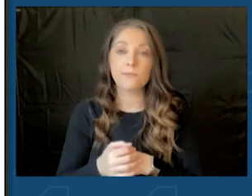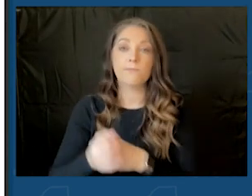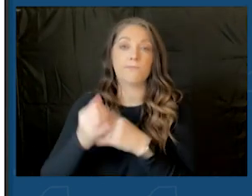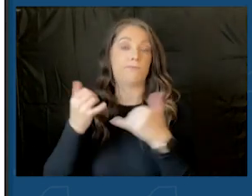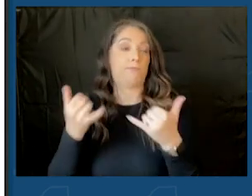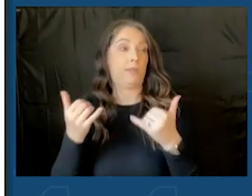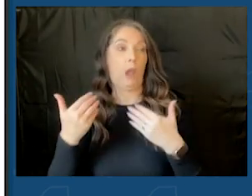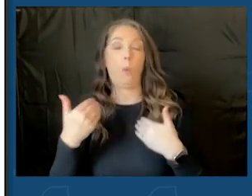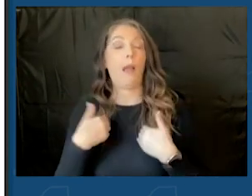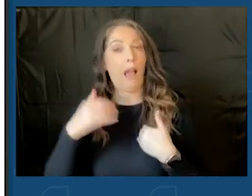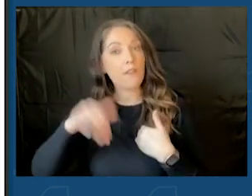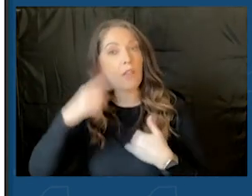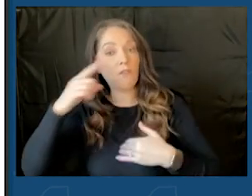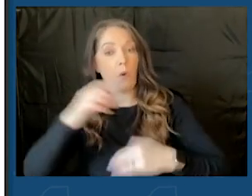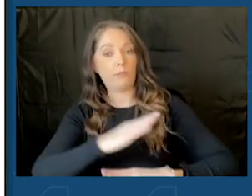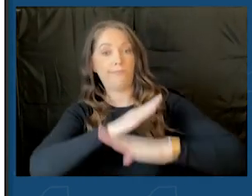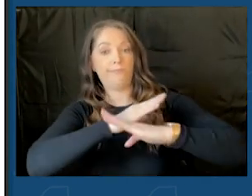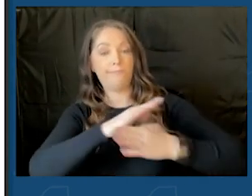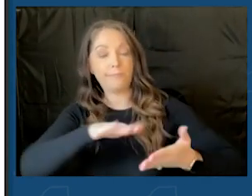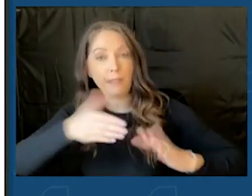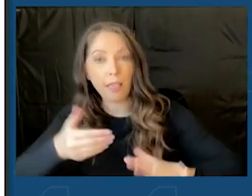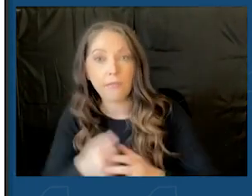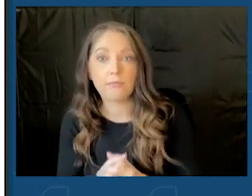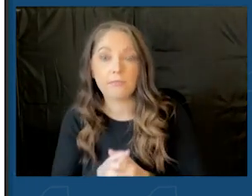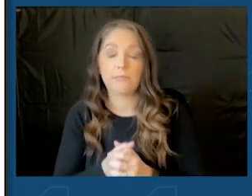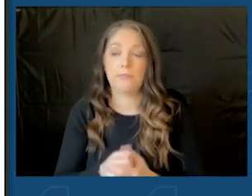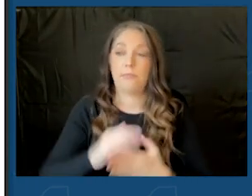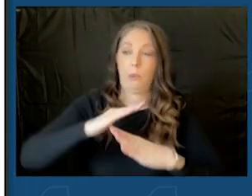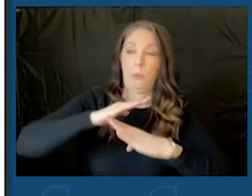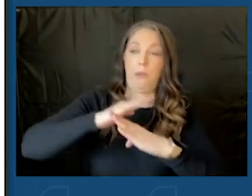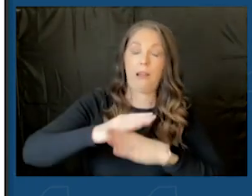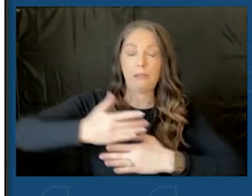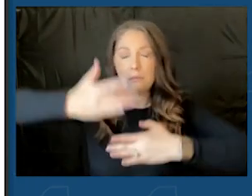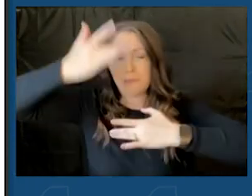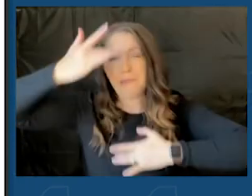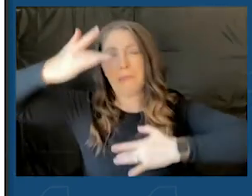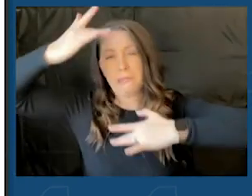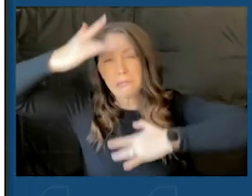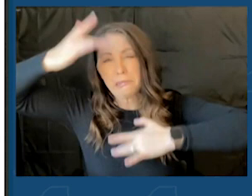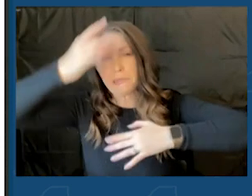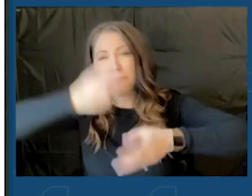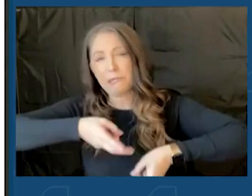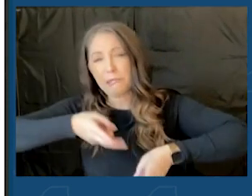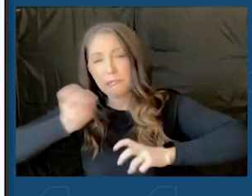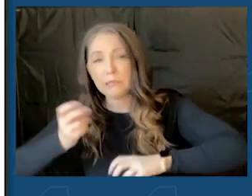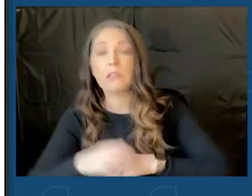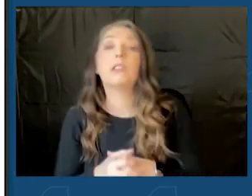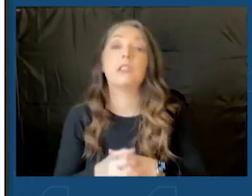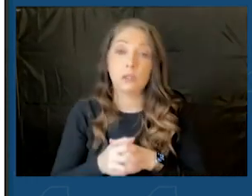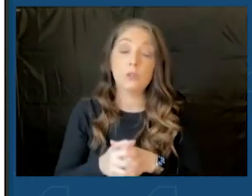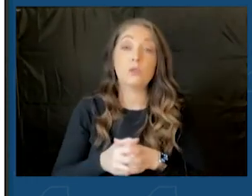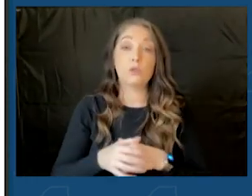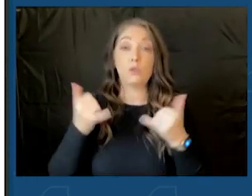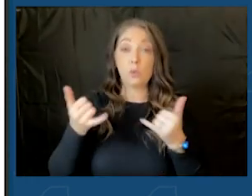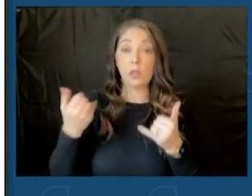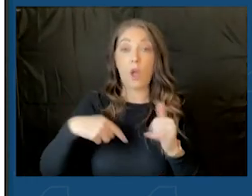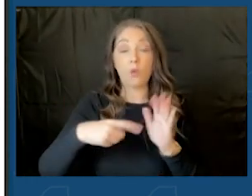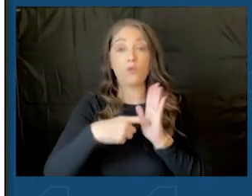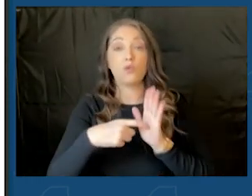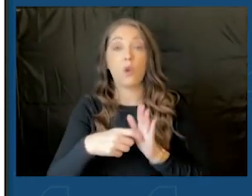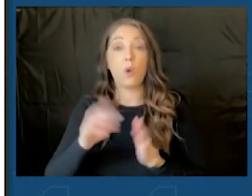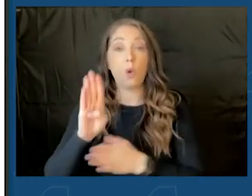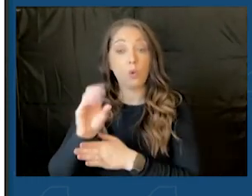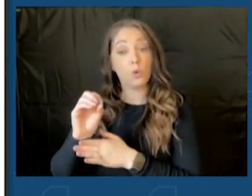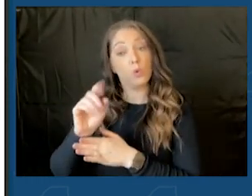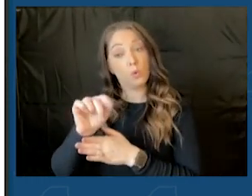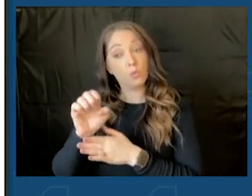serious illness. And that is what the narrative over these many months has demonstrated, that people who are boosted, you still may contract COVID. Yes,